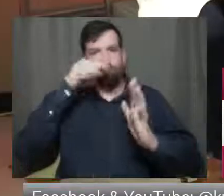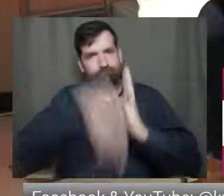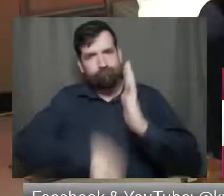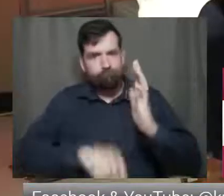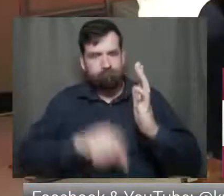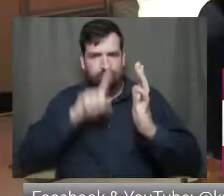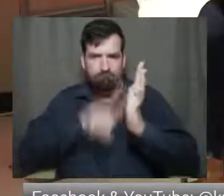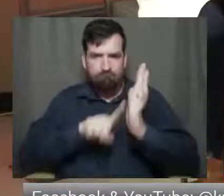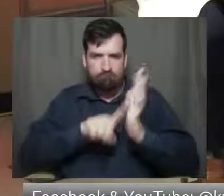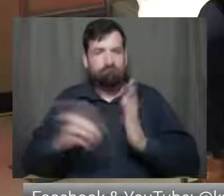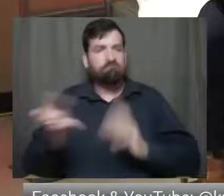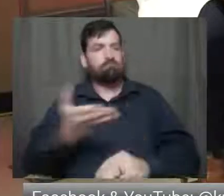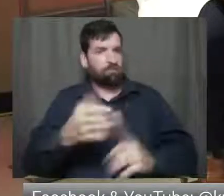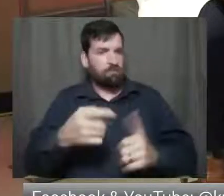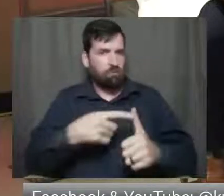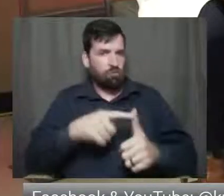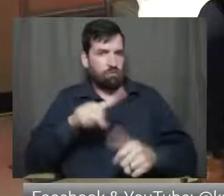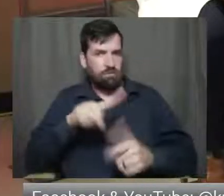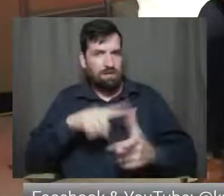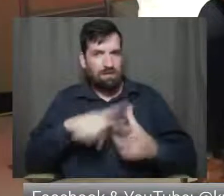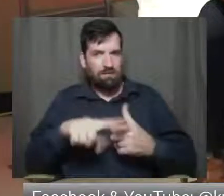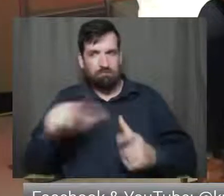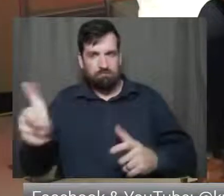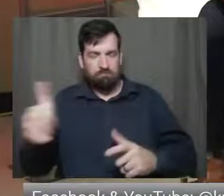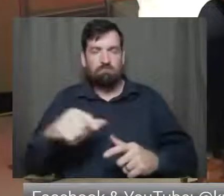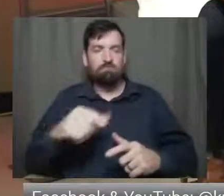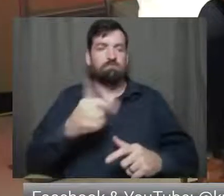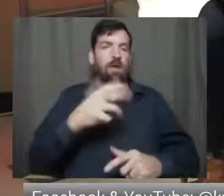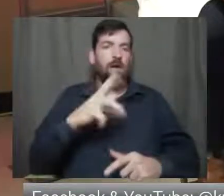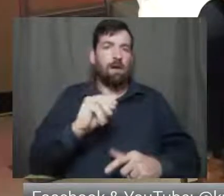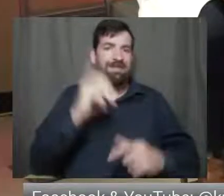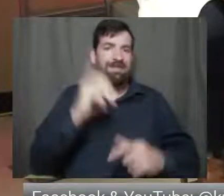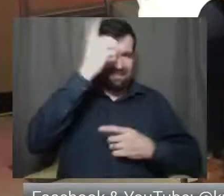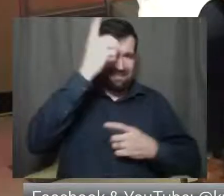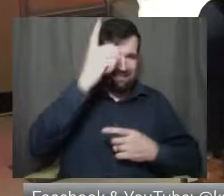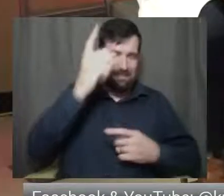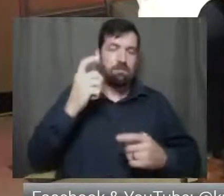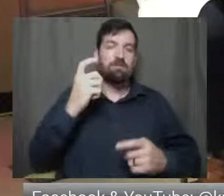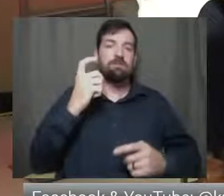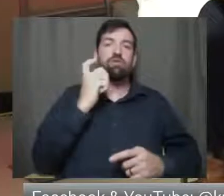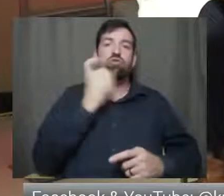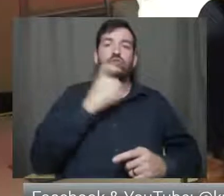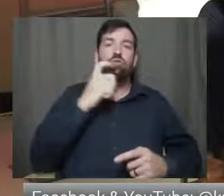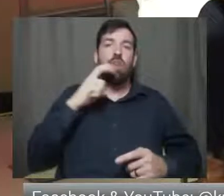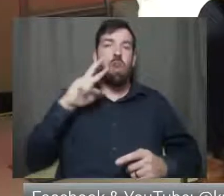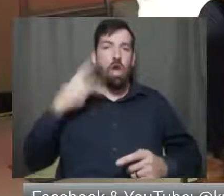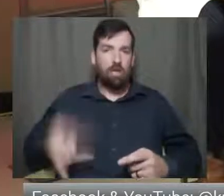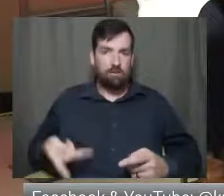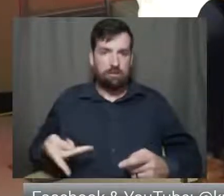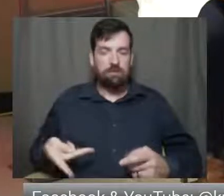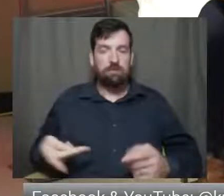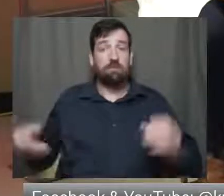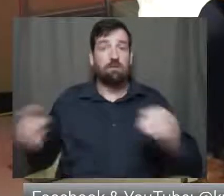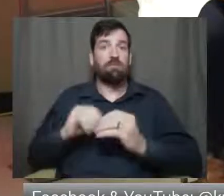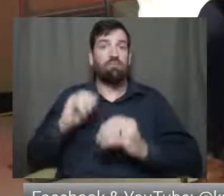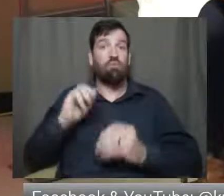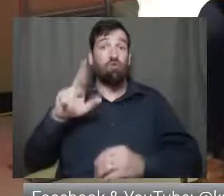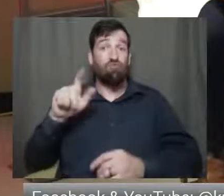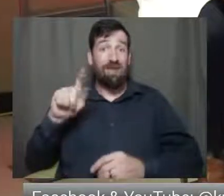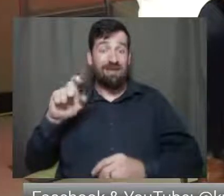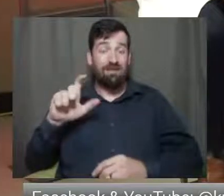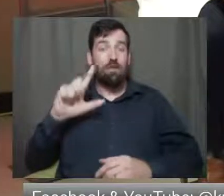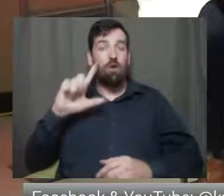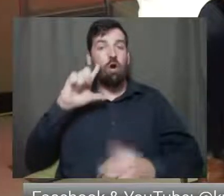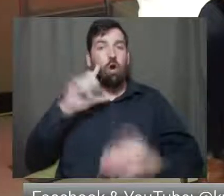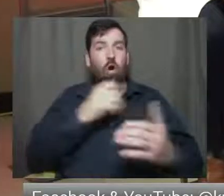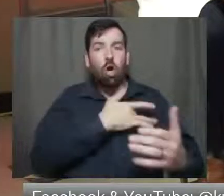start with you, Dr. Sheldon. Connections between gum disease or tooth loss have higher rates of heart attack or stroke. Why is that? What do